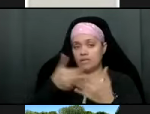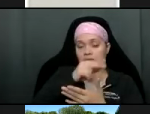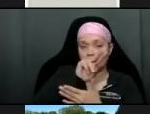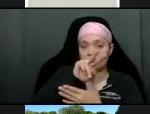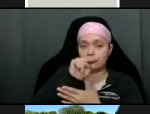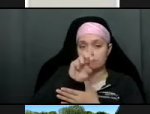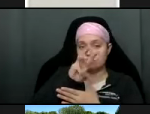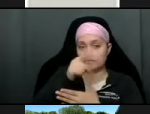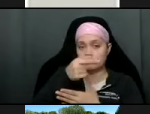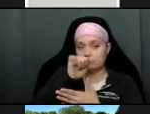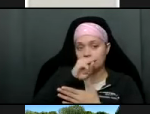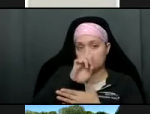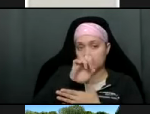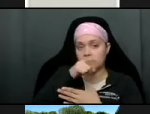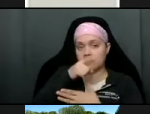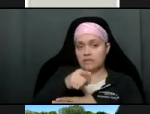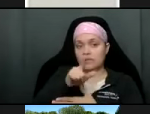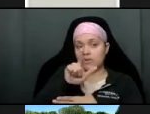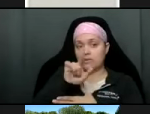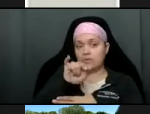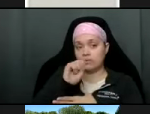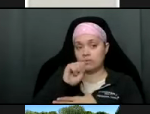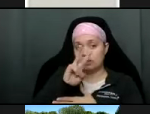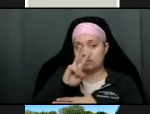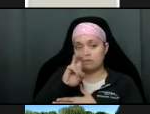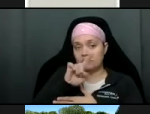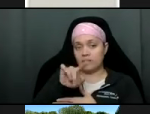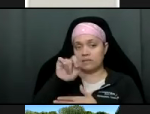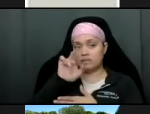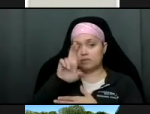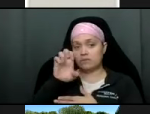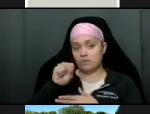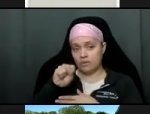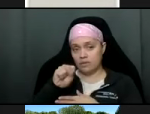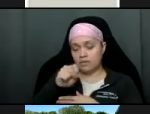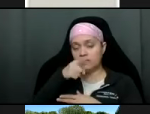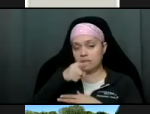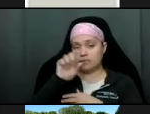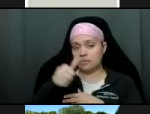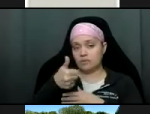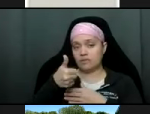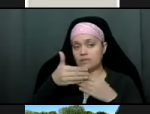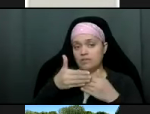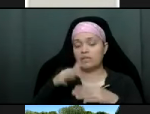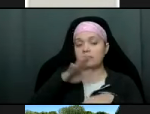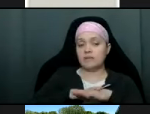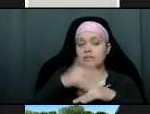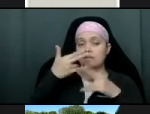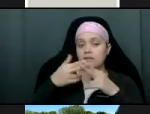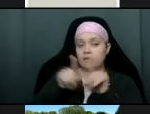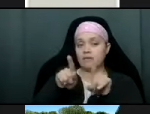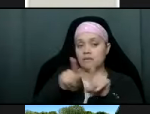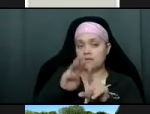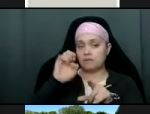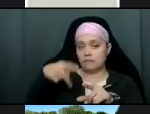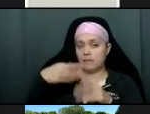And Luis Vaz de Torres, captaining one of the other ships, he got his name on the map. So that